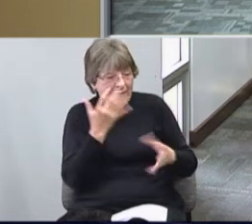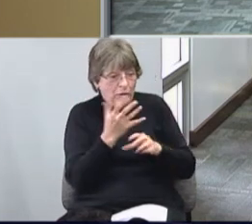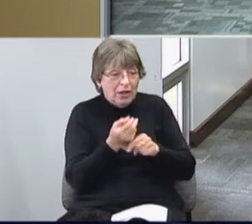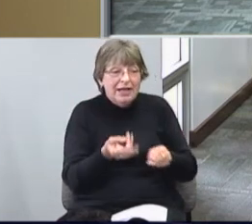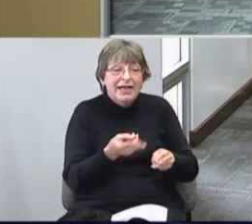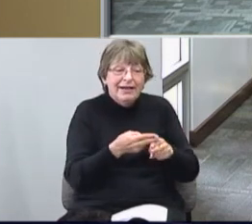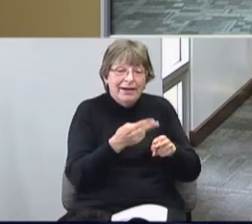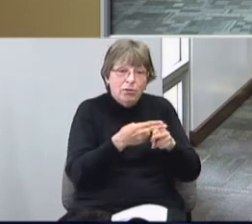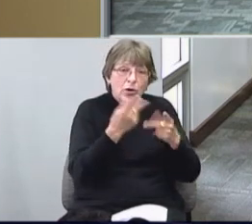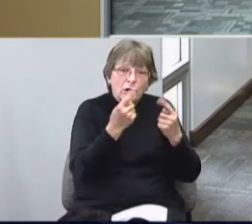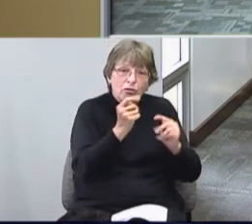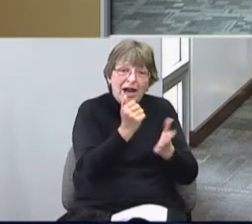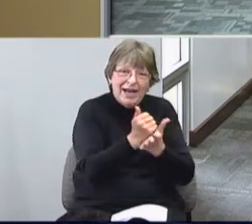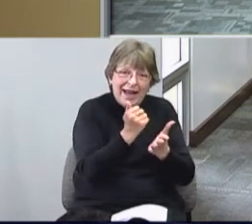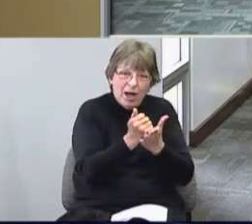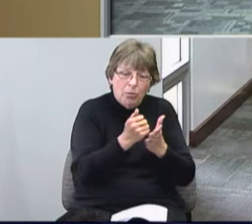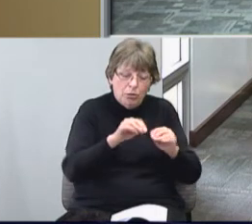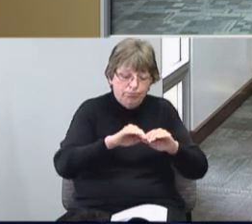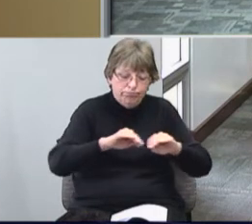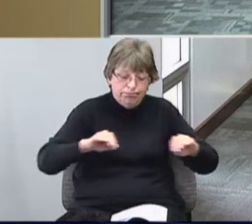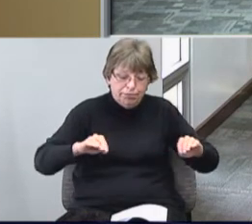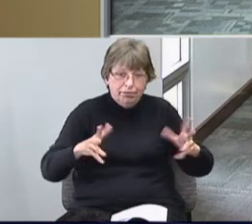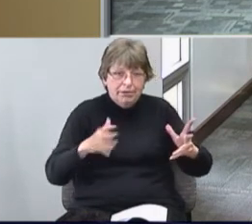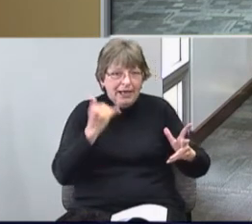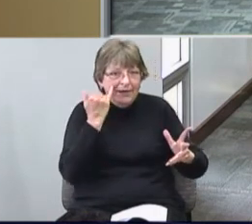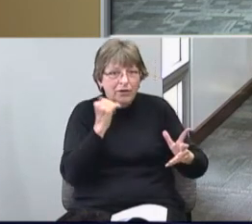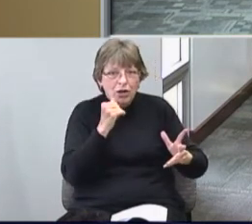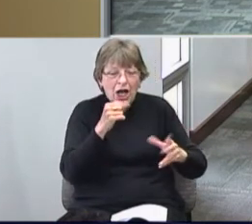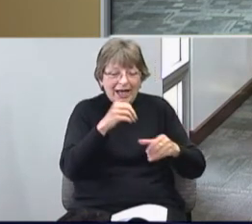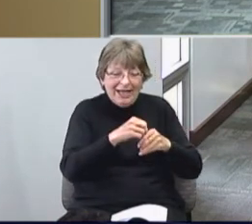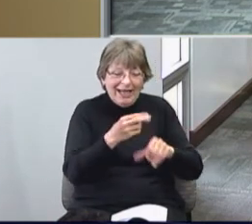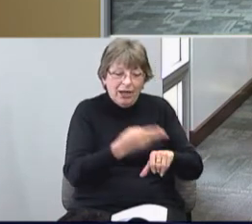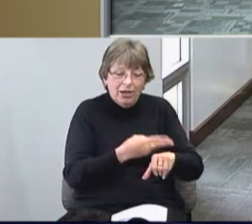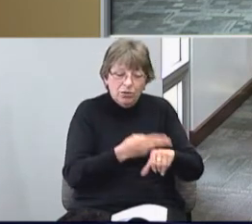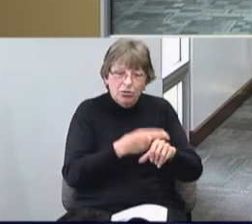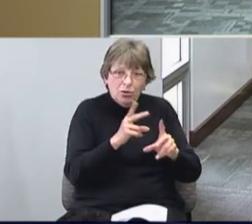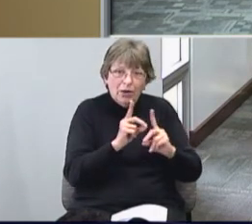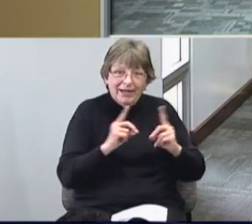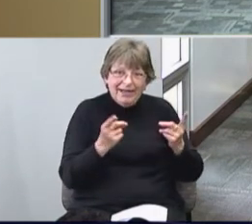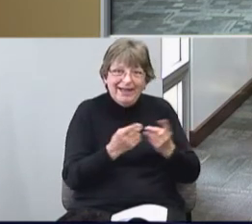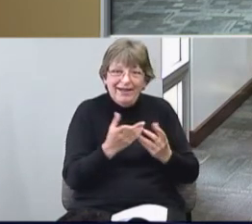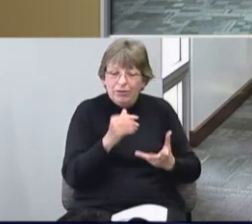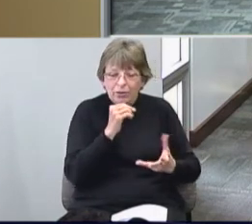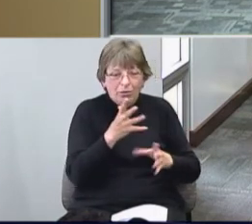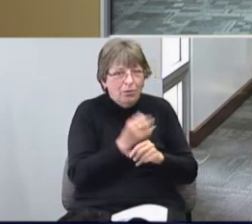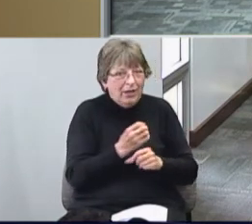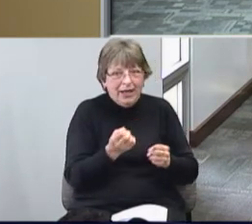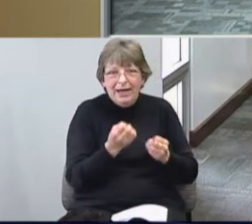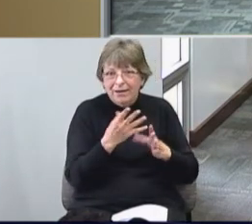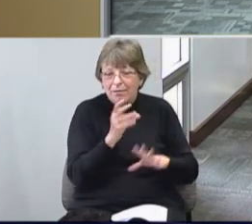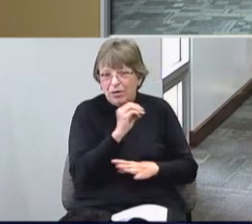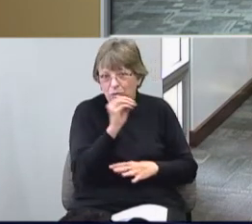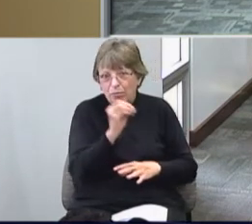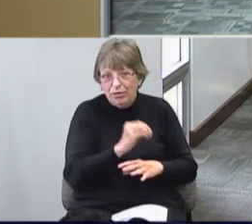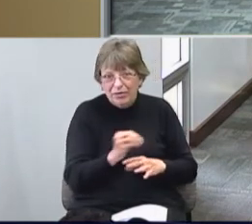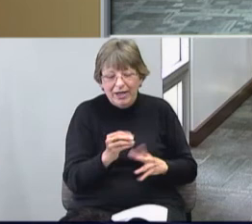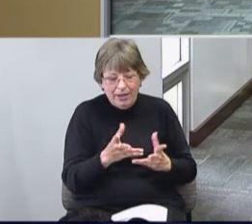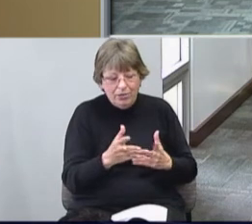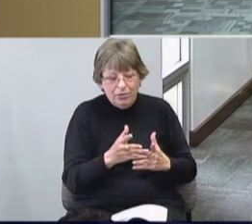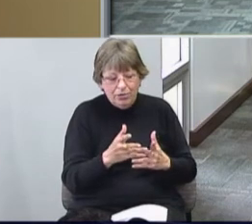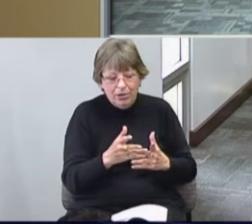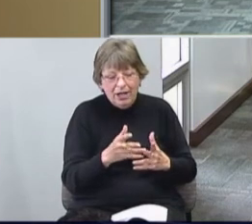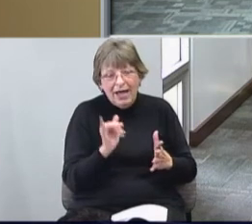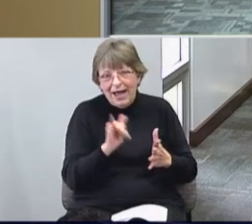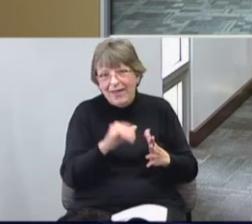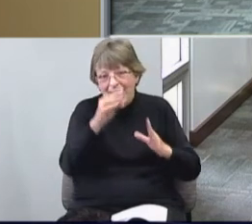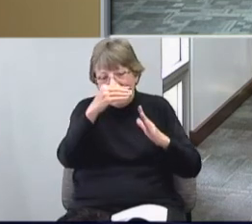we're gonna try and help you offset it. If you're not in a historic district, you don't get as much. The percentage goes down over time, but